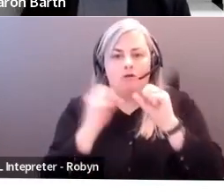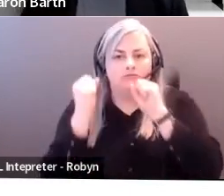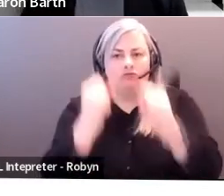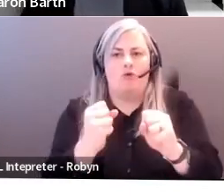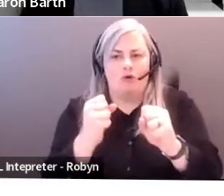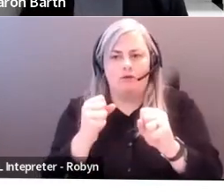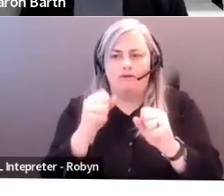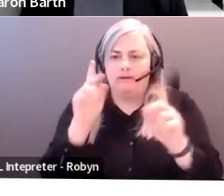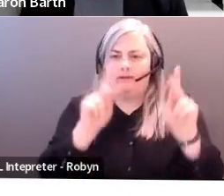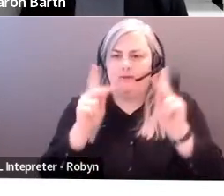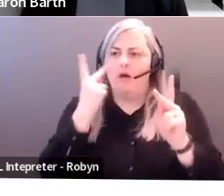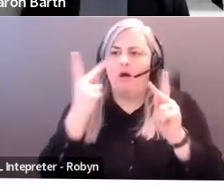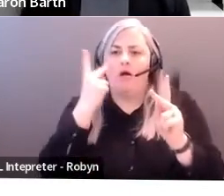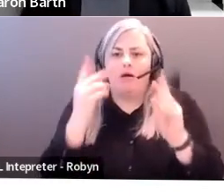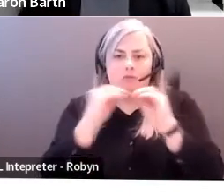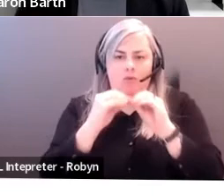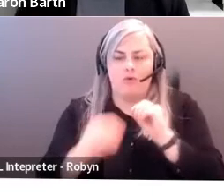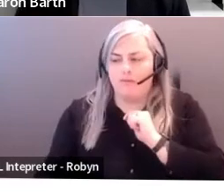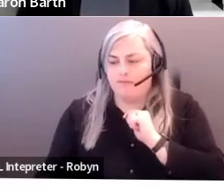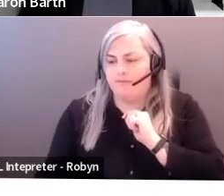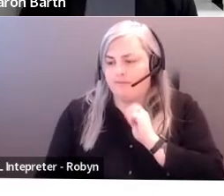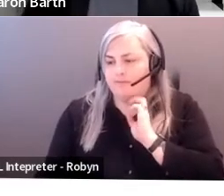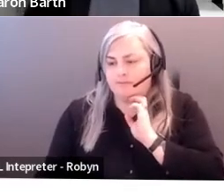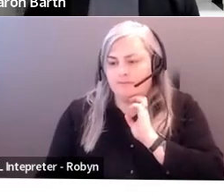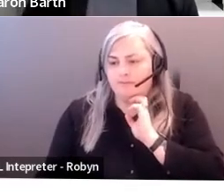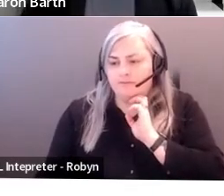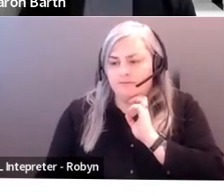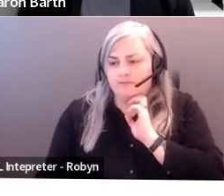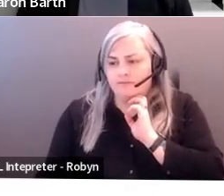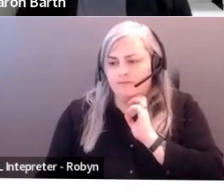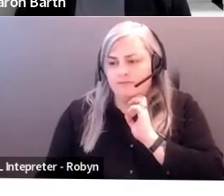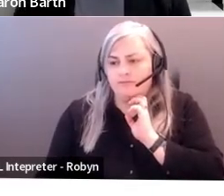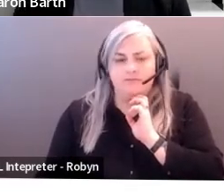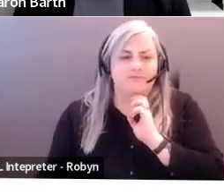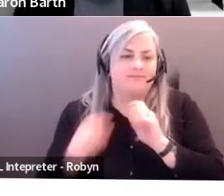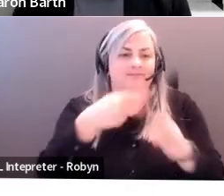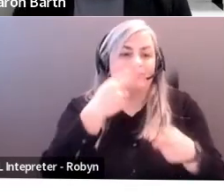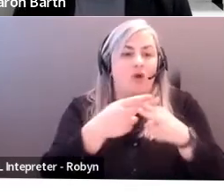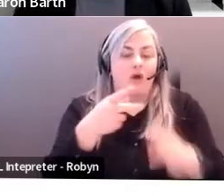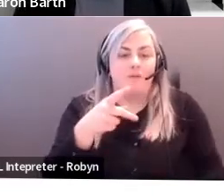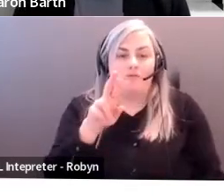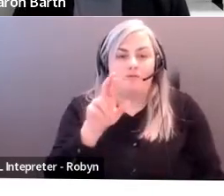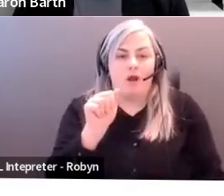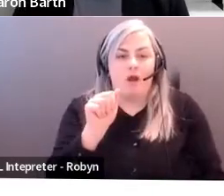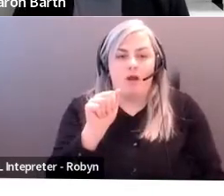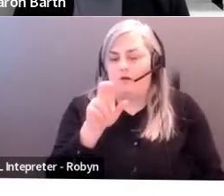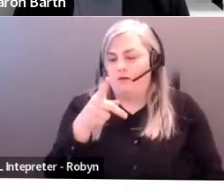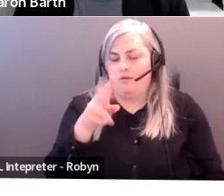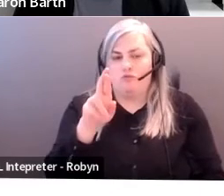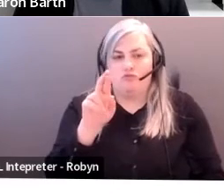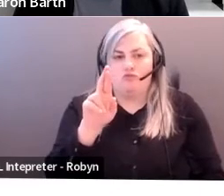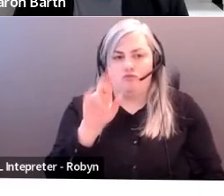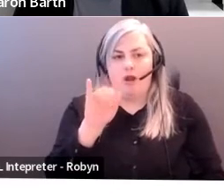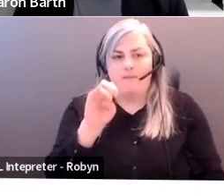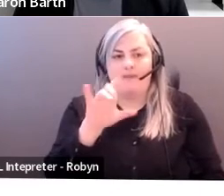prevalence in people's thinking. So these are called primacy and recency biases, or